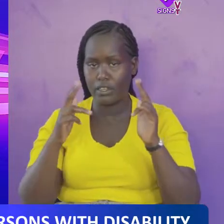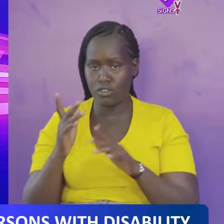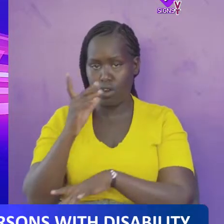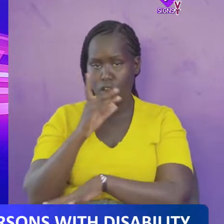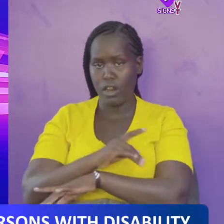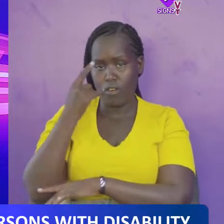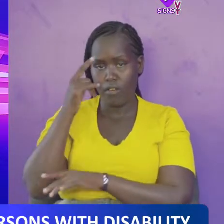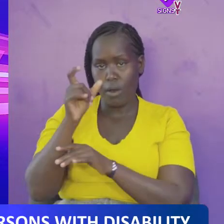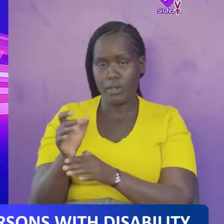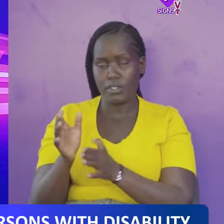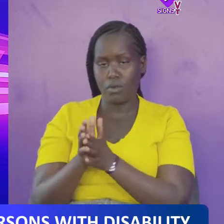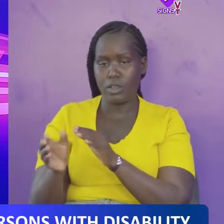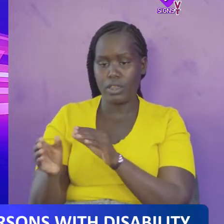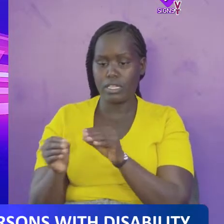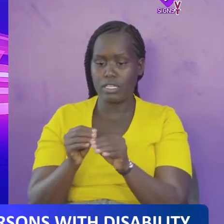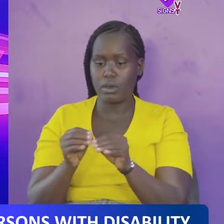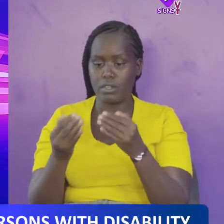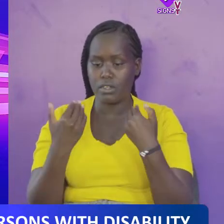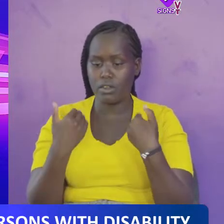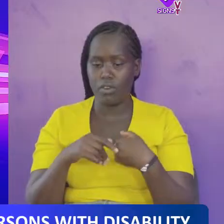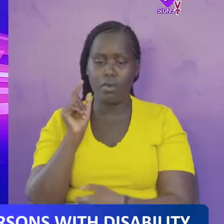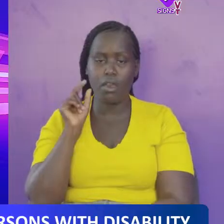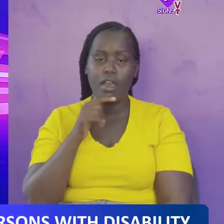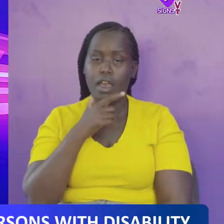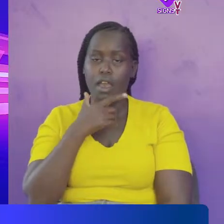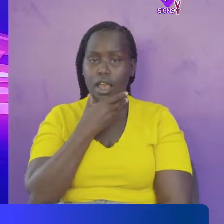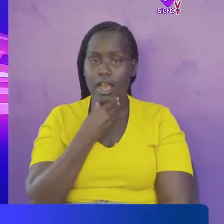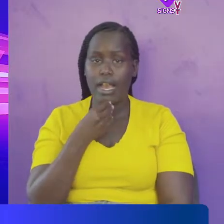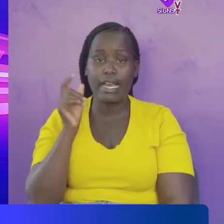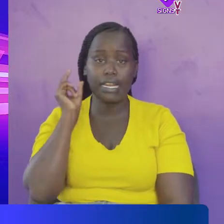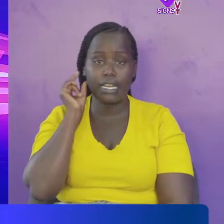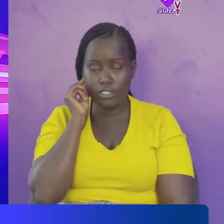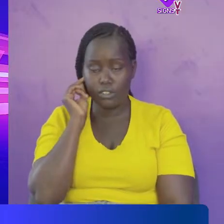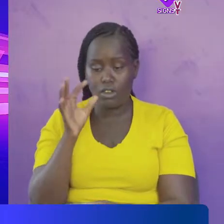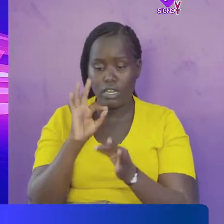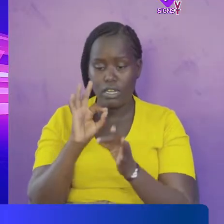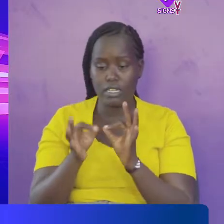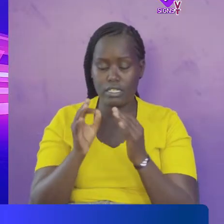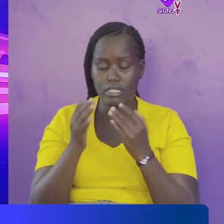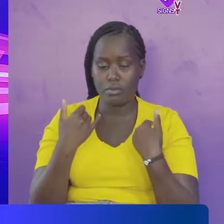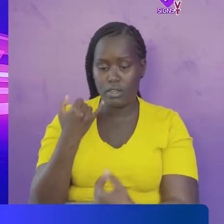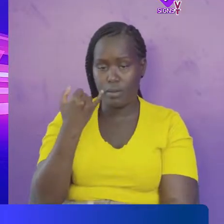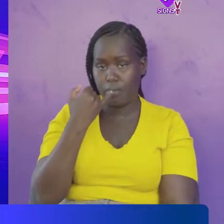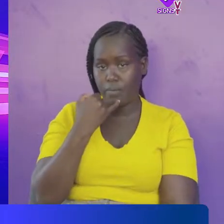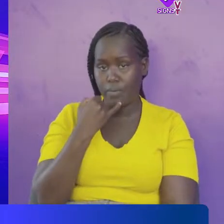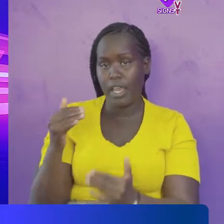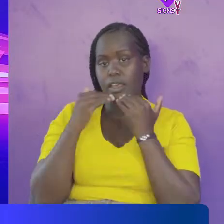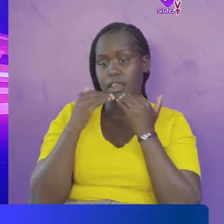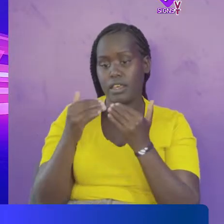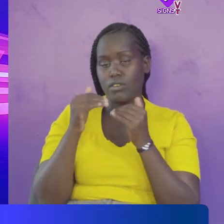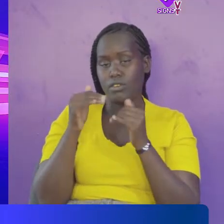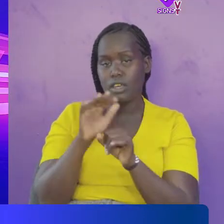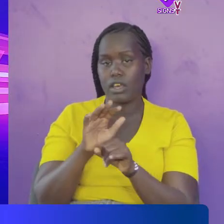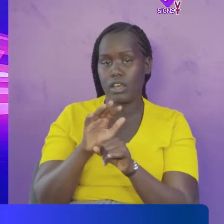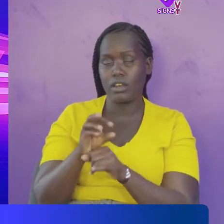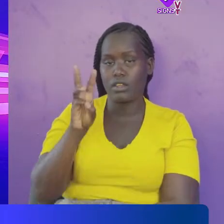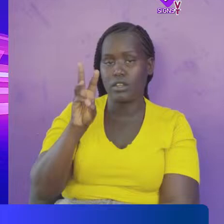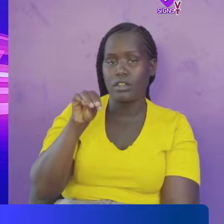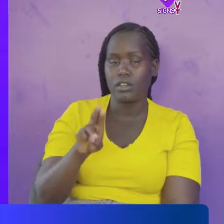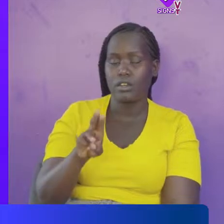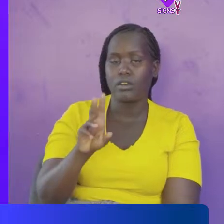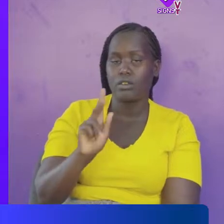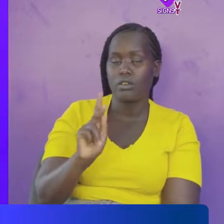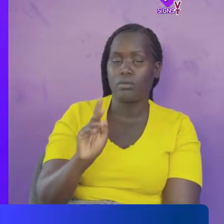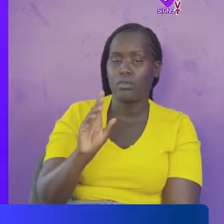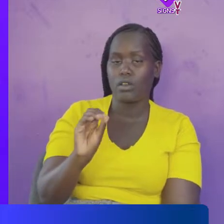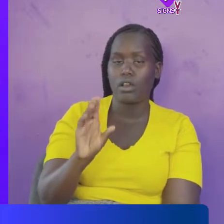morning, Bill Clinton Odhiambo. My sign language interpreter has been Irene Chebiwot. Thank you so much once again, Josephta Mukobe. Thank you.